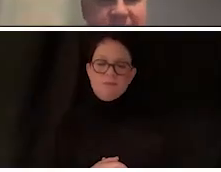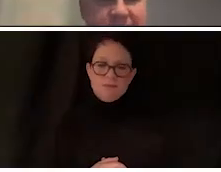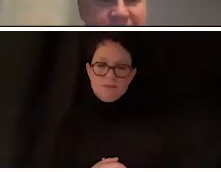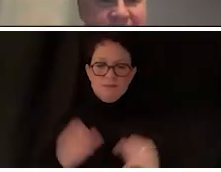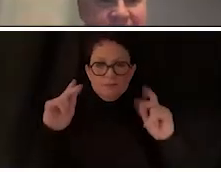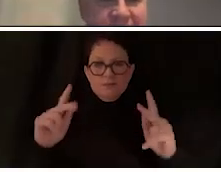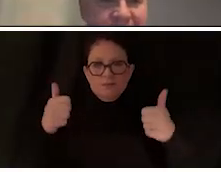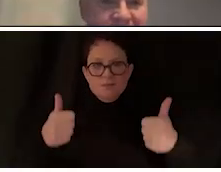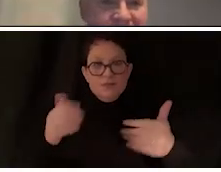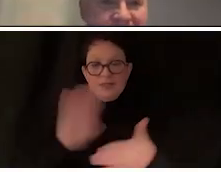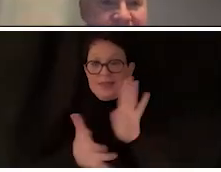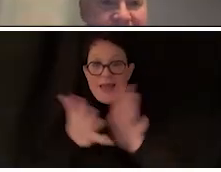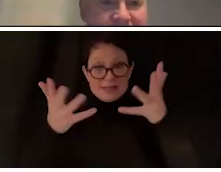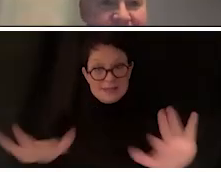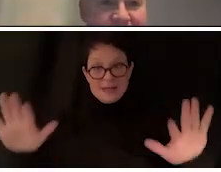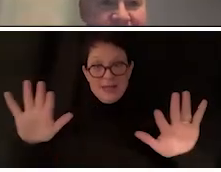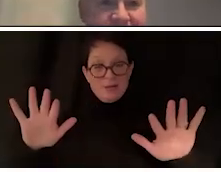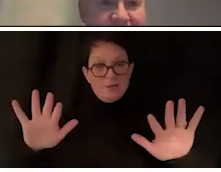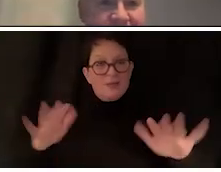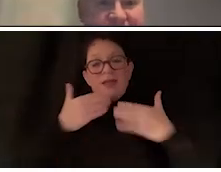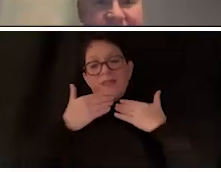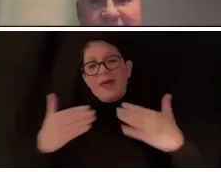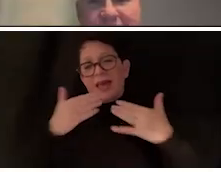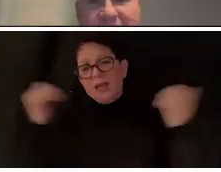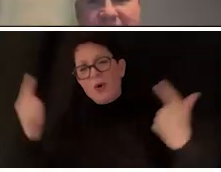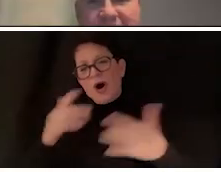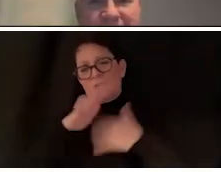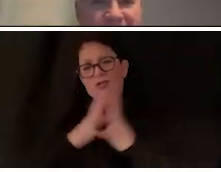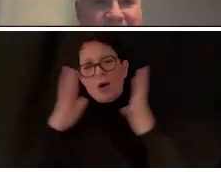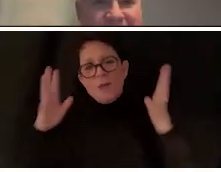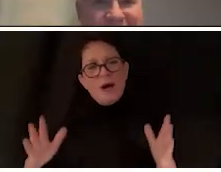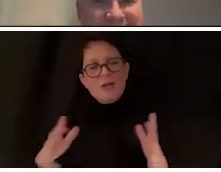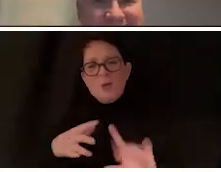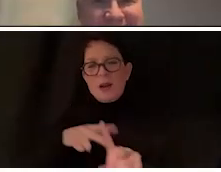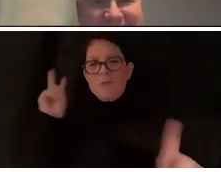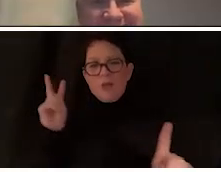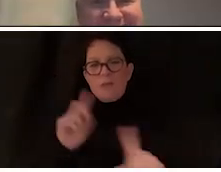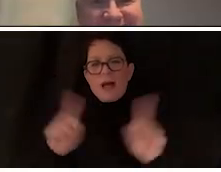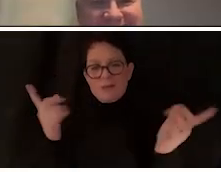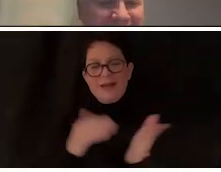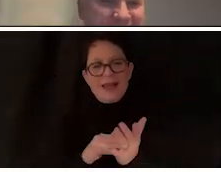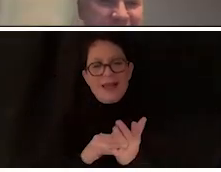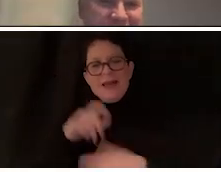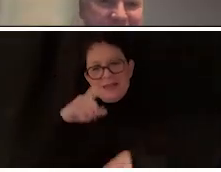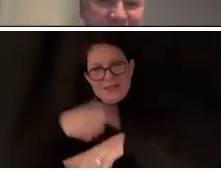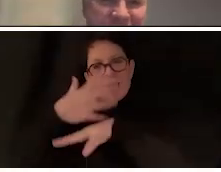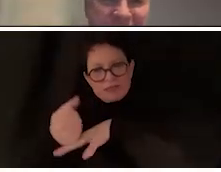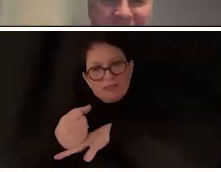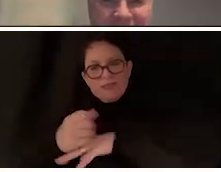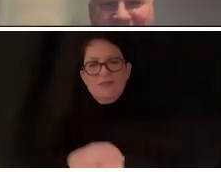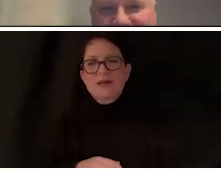All right. Well, if that's well, it, then Yeah, I don't know, thank you Heather. so I feel much. like you don't want to pull the plug on it, but we'll. Yeah, I'll help yes. you.